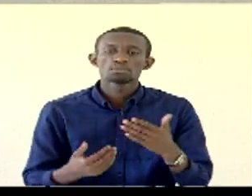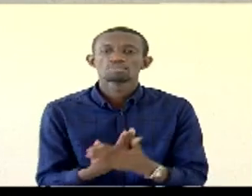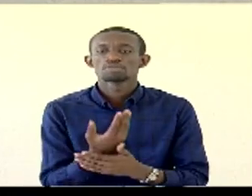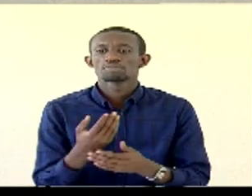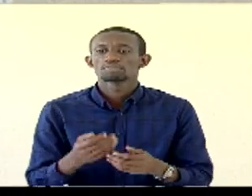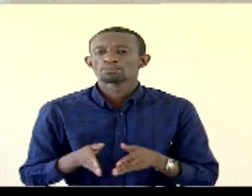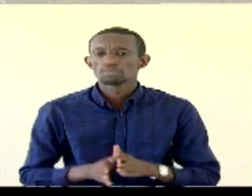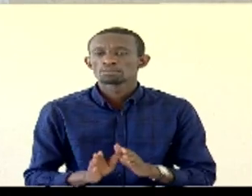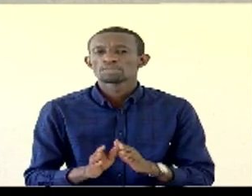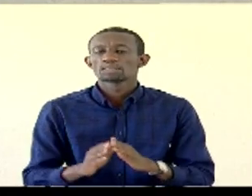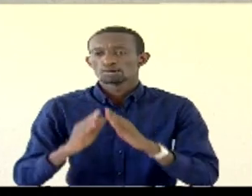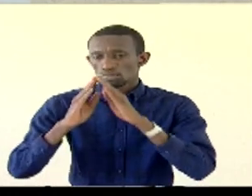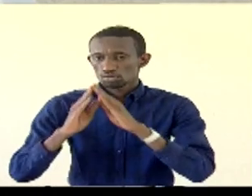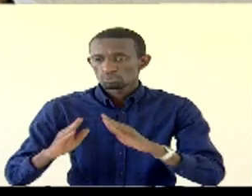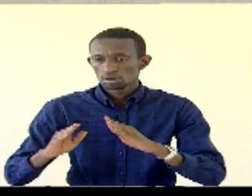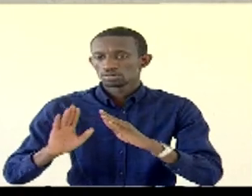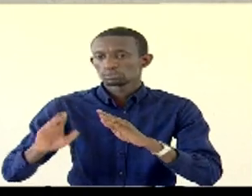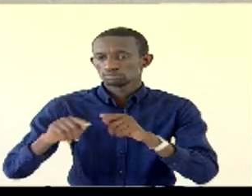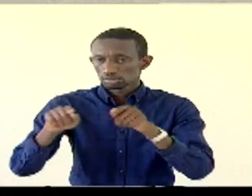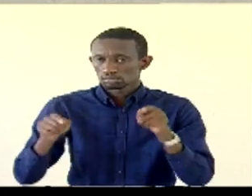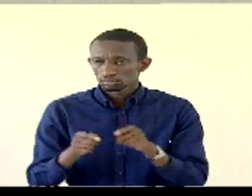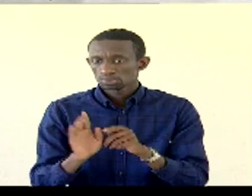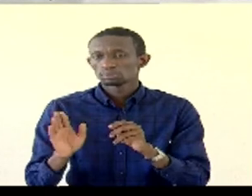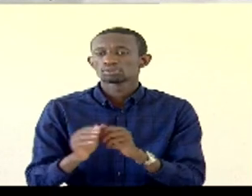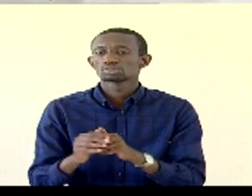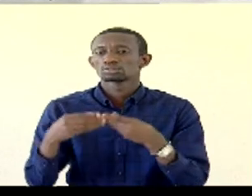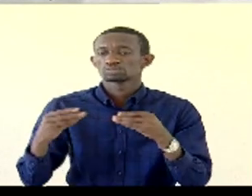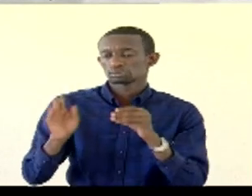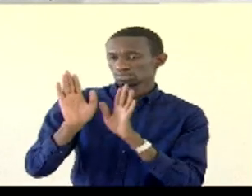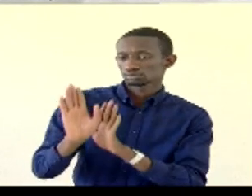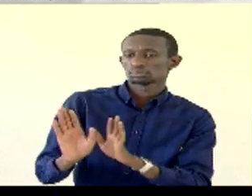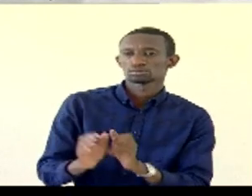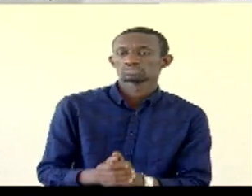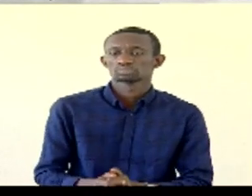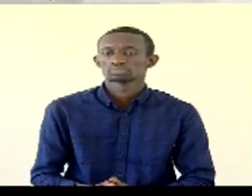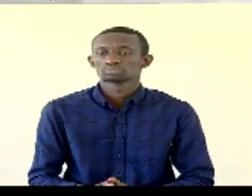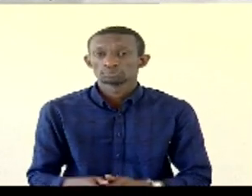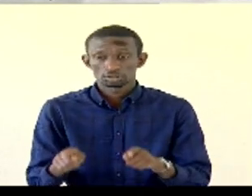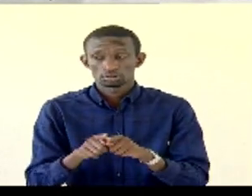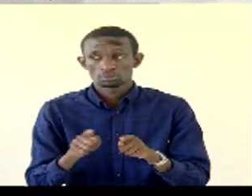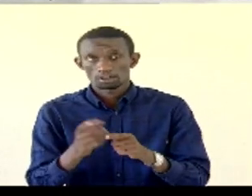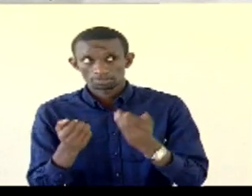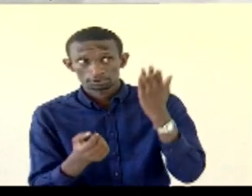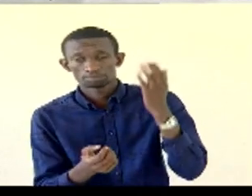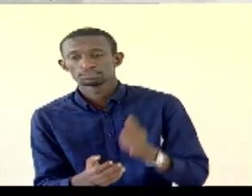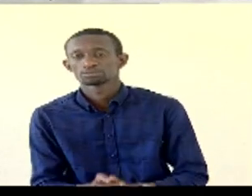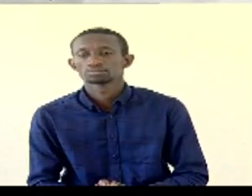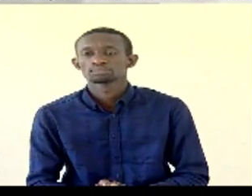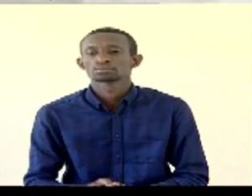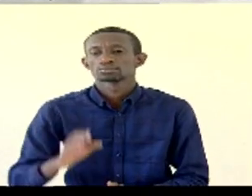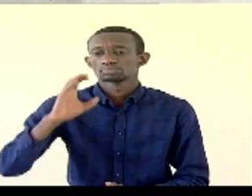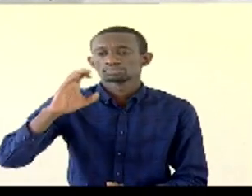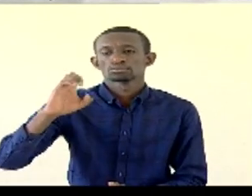room, they put in the cupboards, they partition. And exactly what do we have here? But the cell is going to